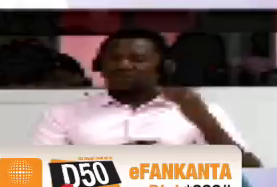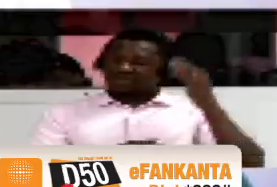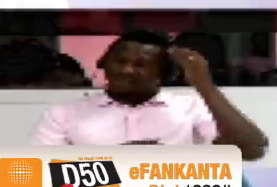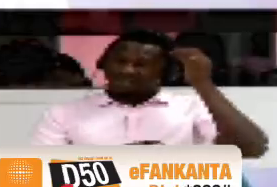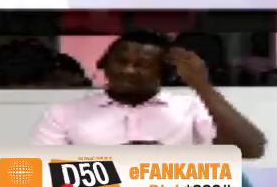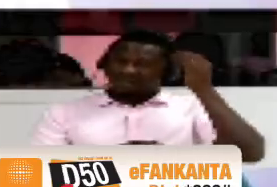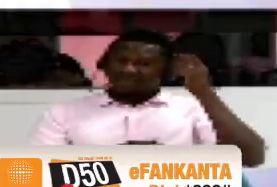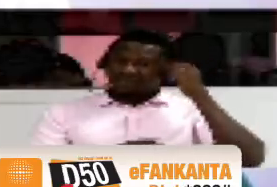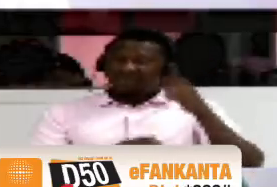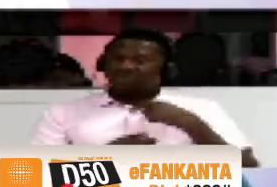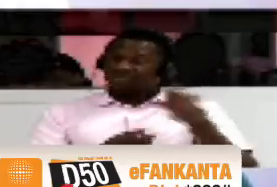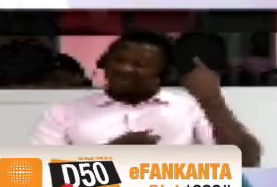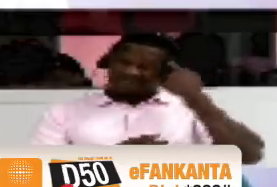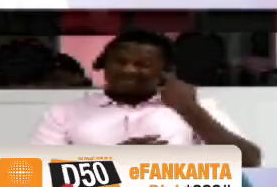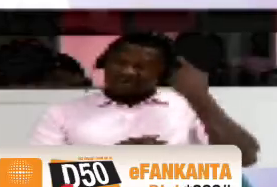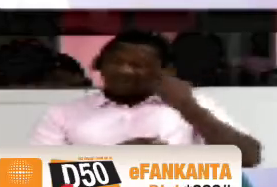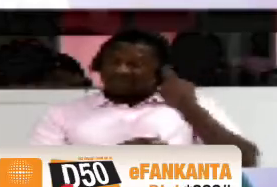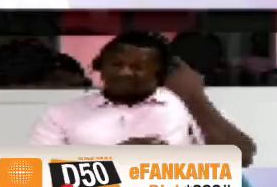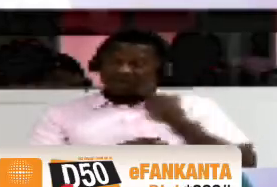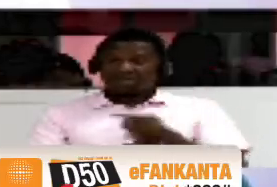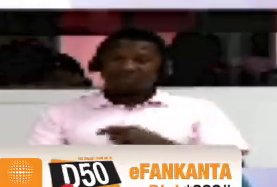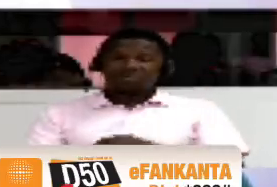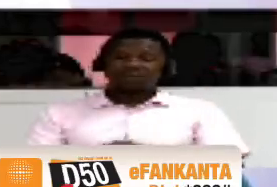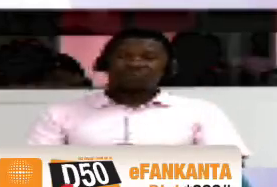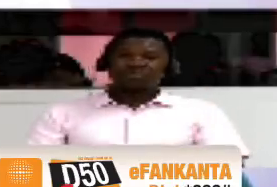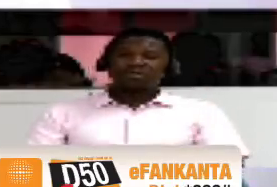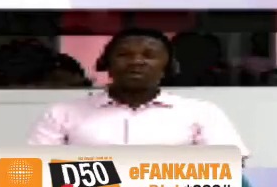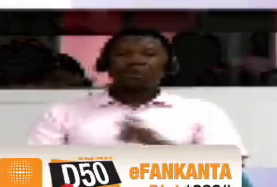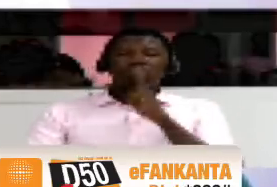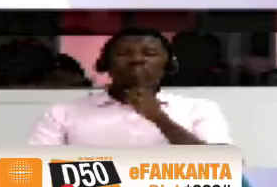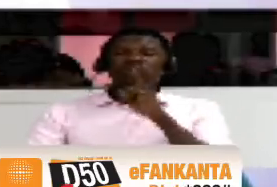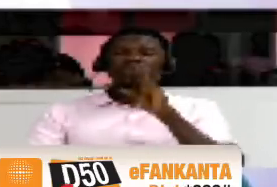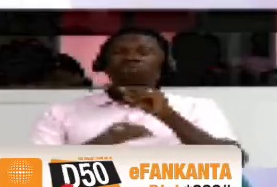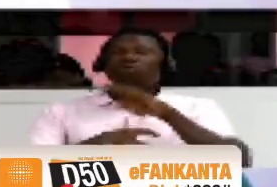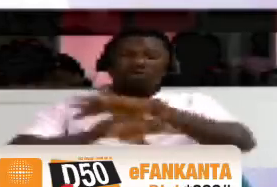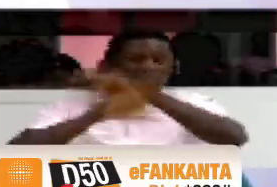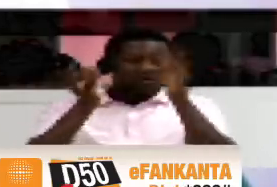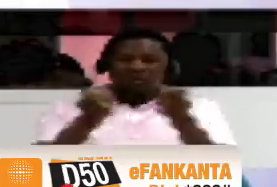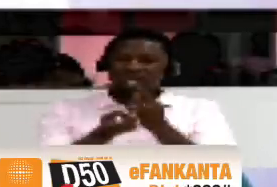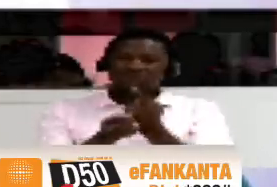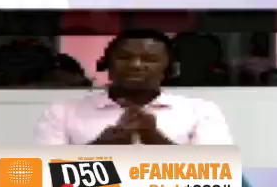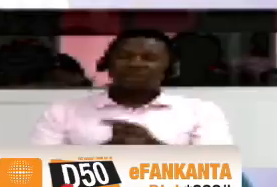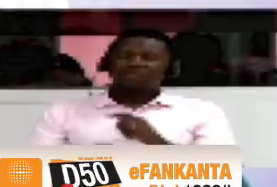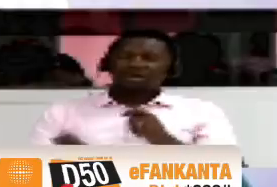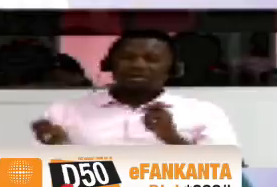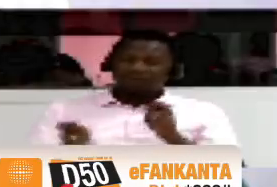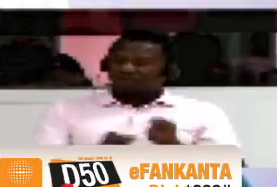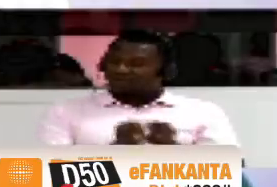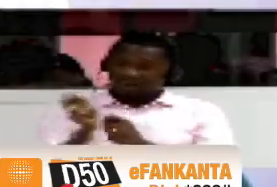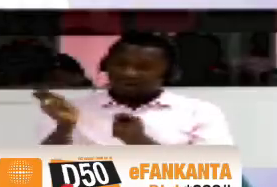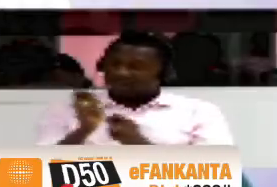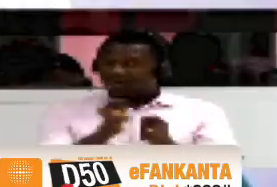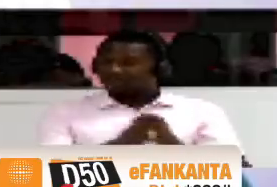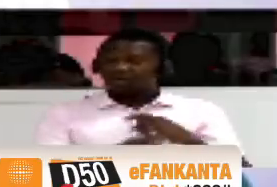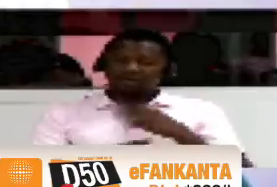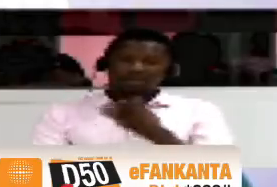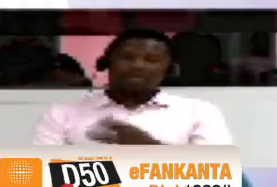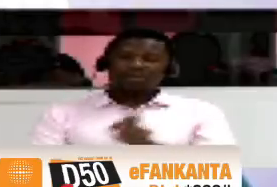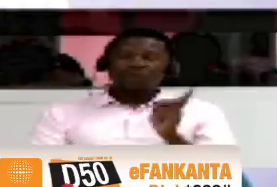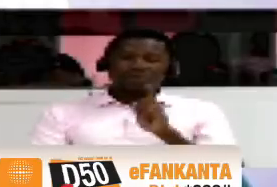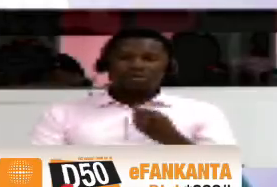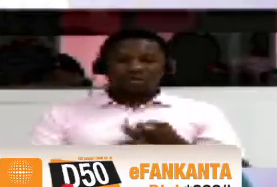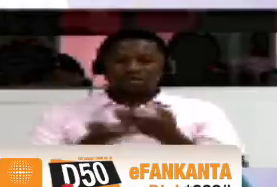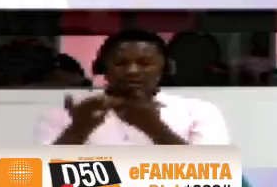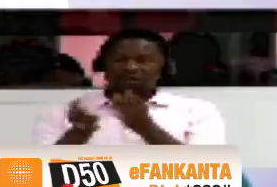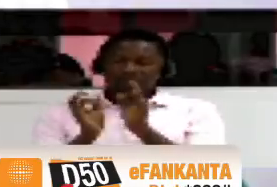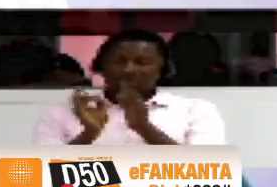even forcefully shaved off. Who did all of those things to him? The fire officials. That's what he told Alhaji. Exactly,